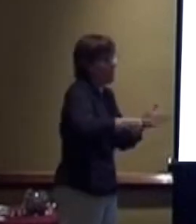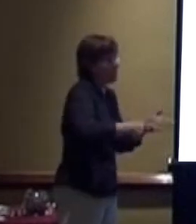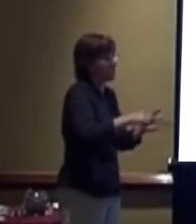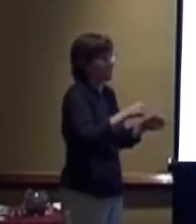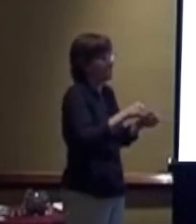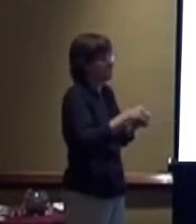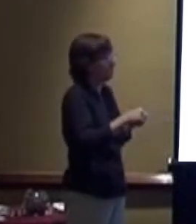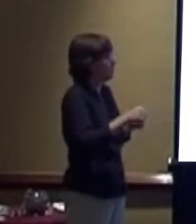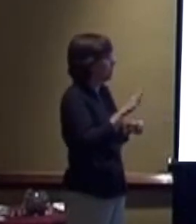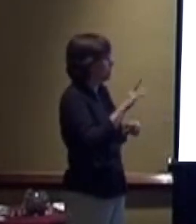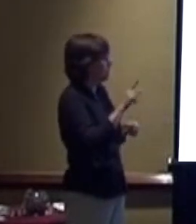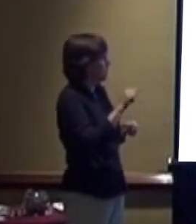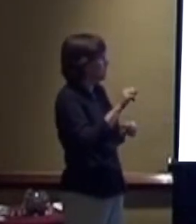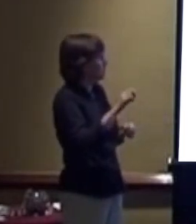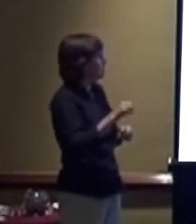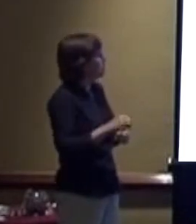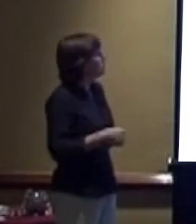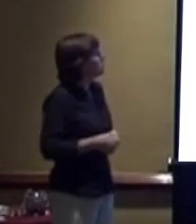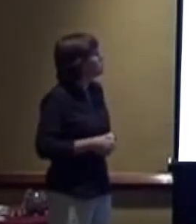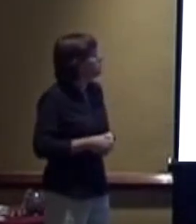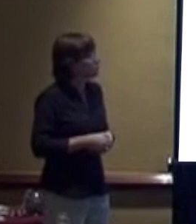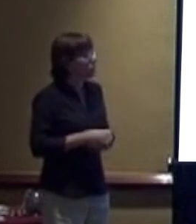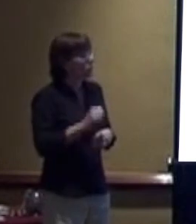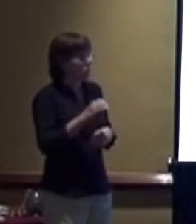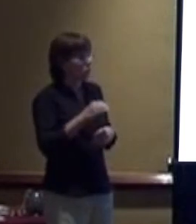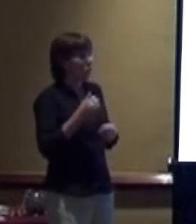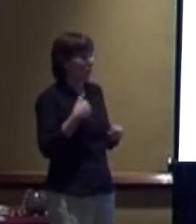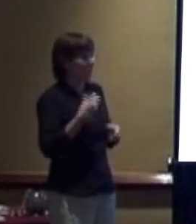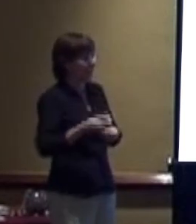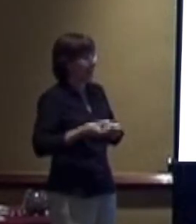pictures. Okay, so I'm going to hand it